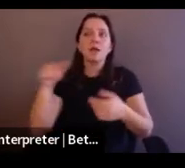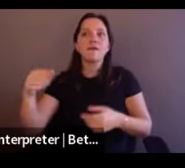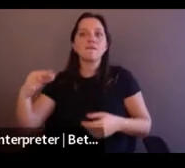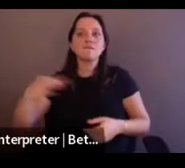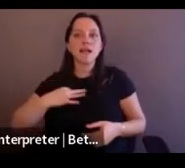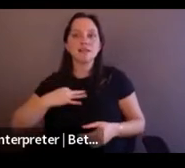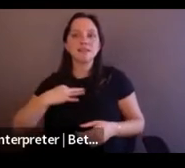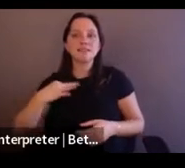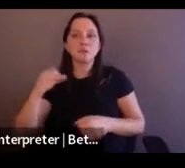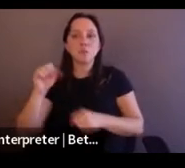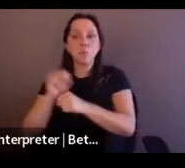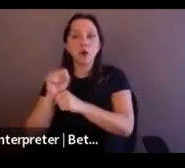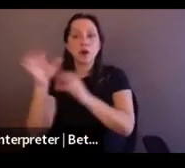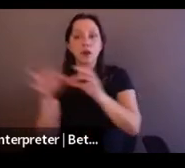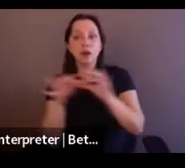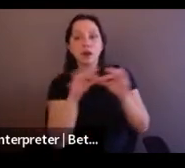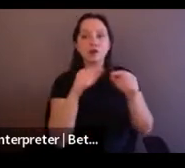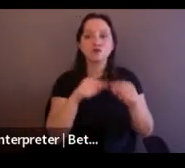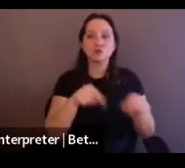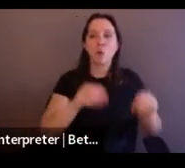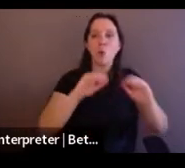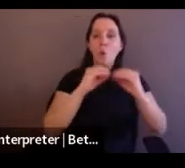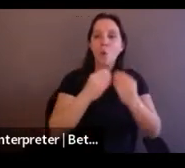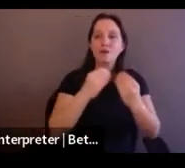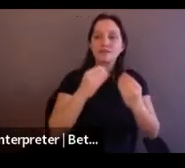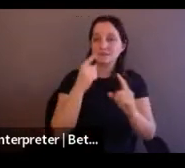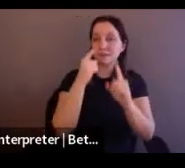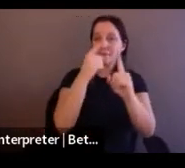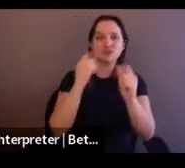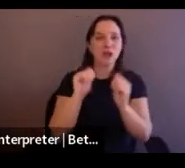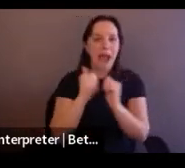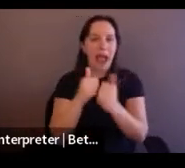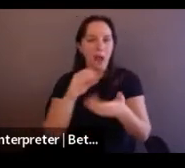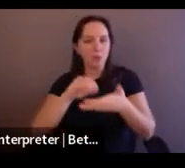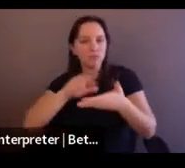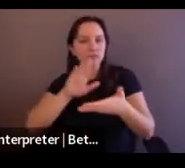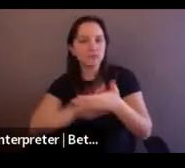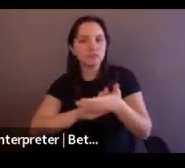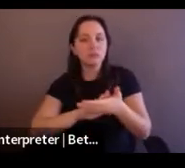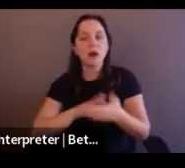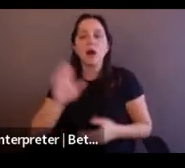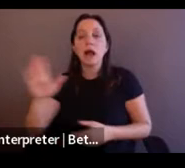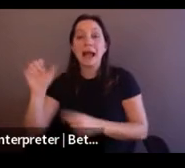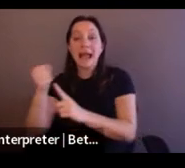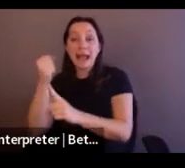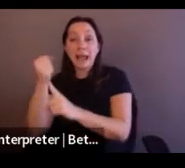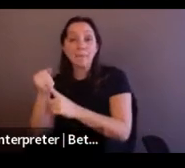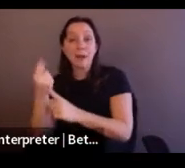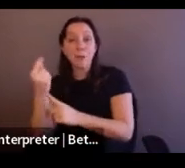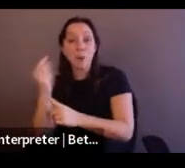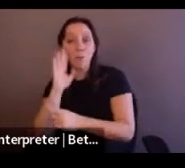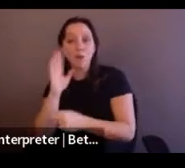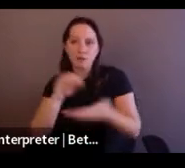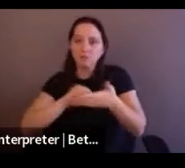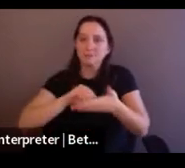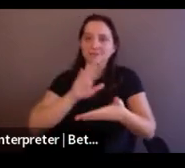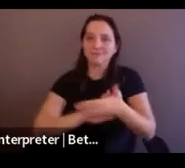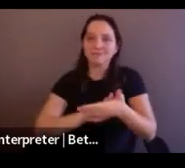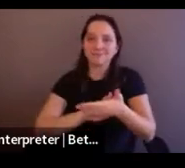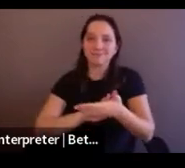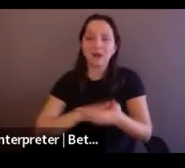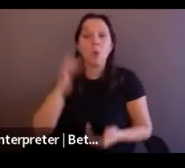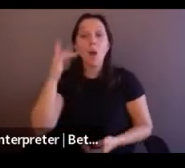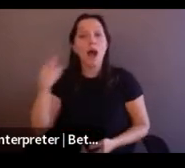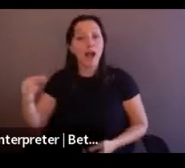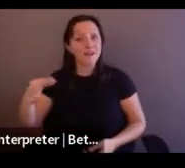volunteer has found you, but whether by looking on your website, by connecting through another organization, they feel connected to your organization in some